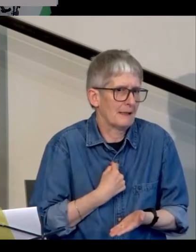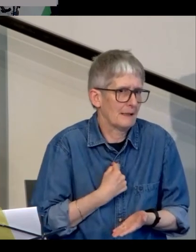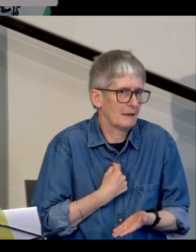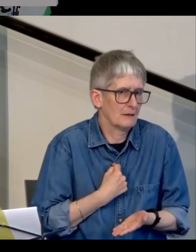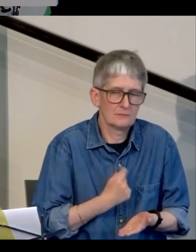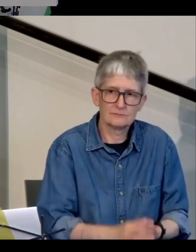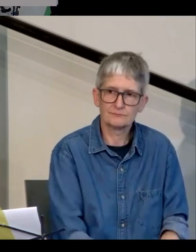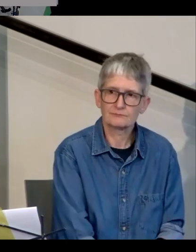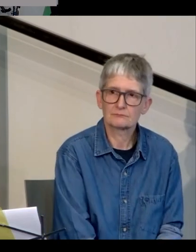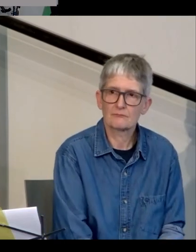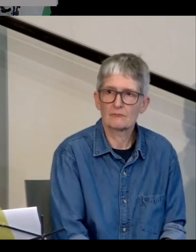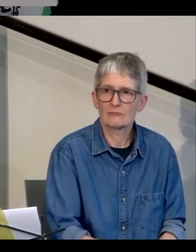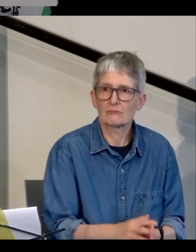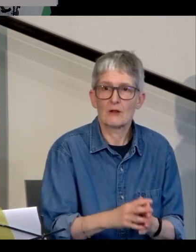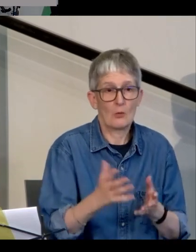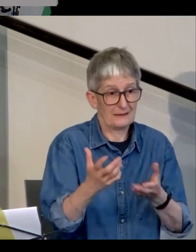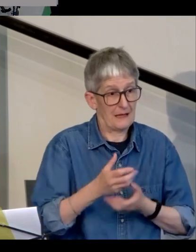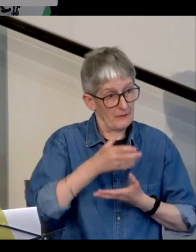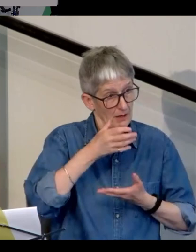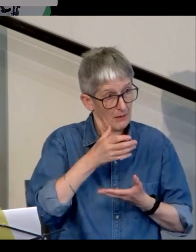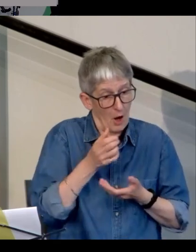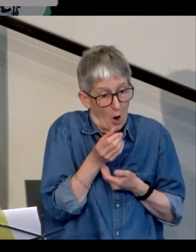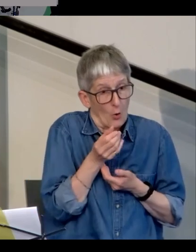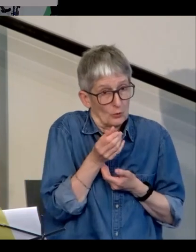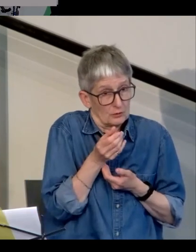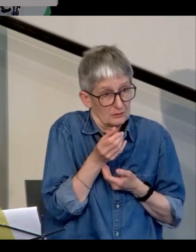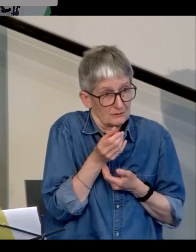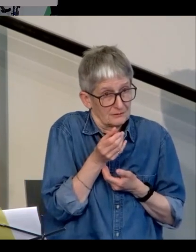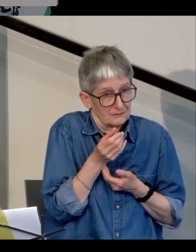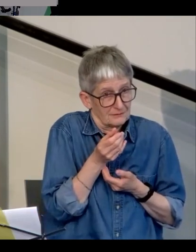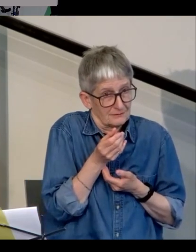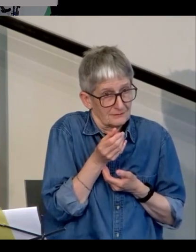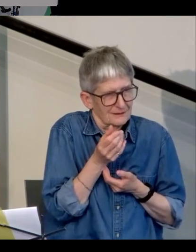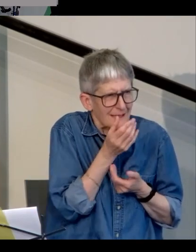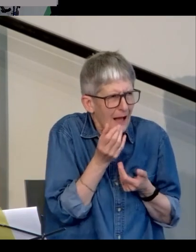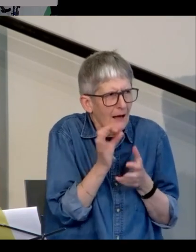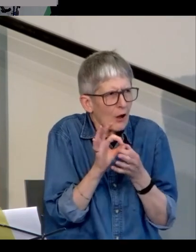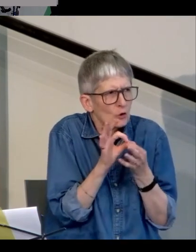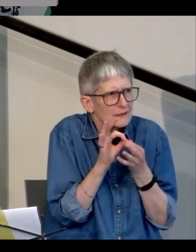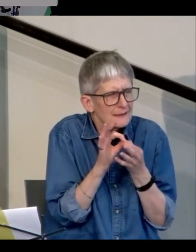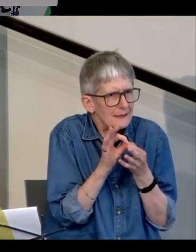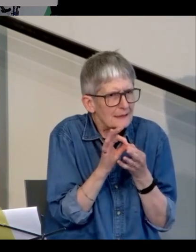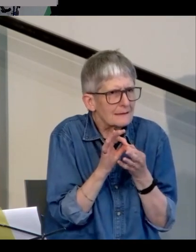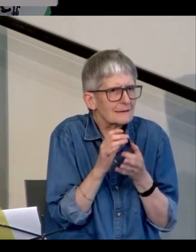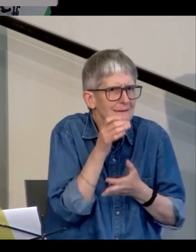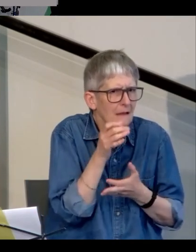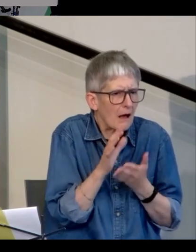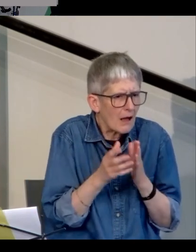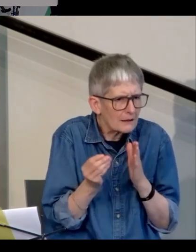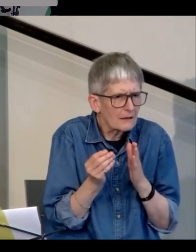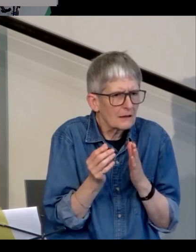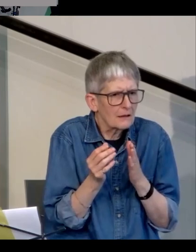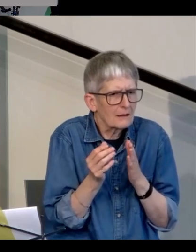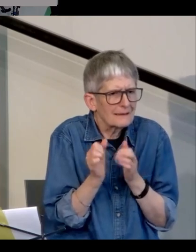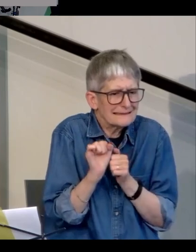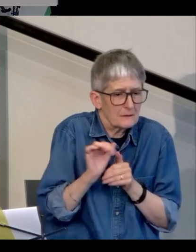me. So we're going to take the cups, we're going to hold on to them as a sign of our unity, as a sign that it is his